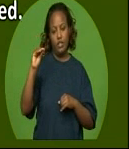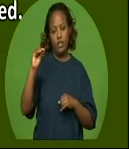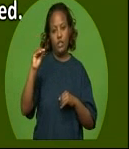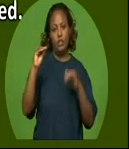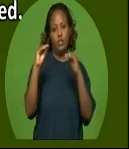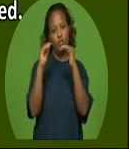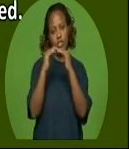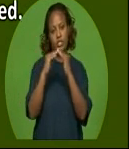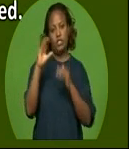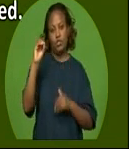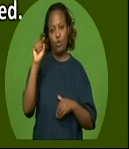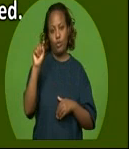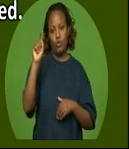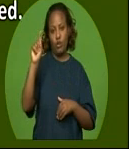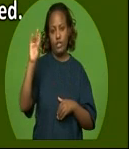150, which is